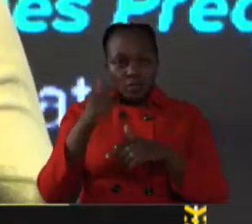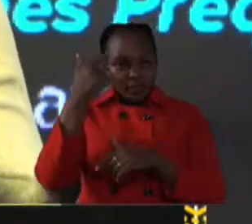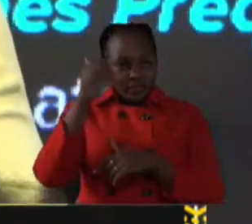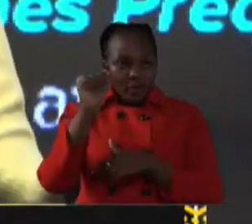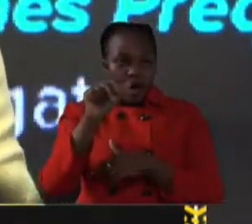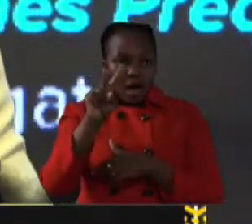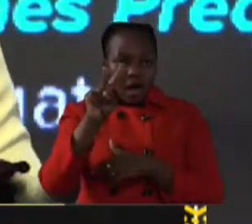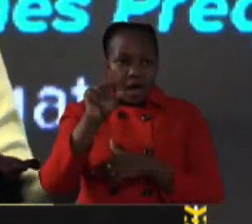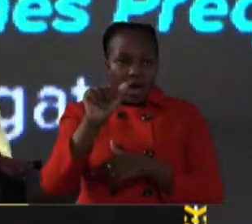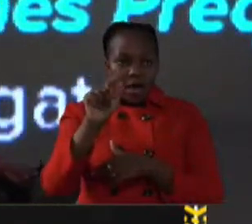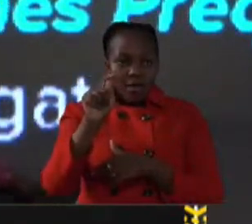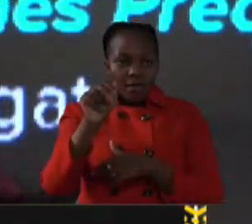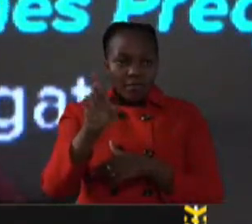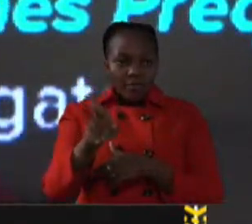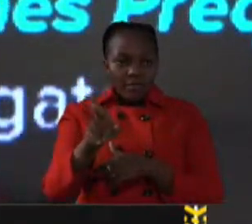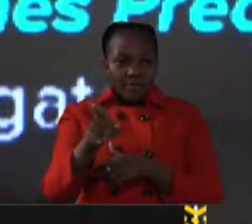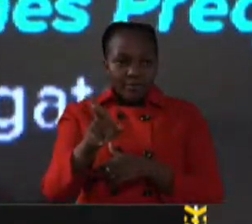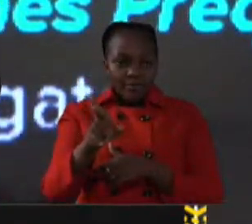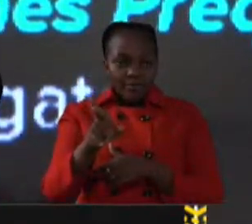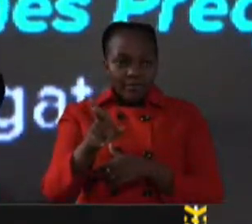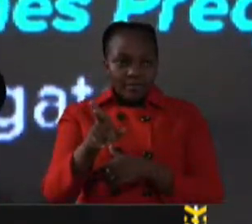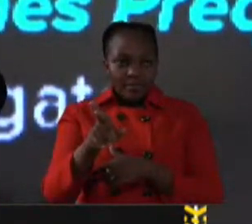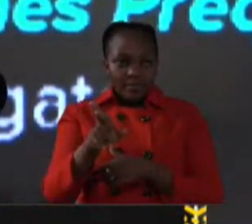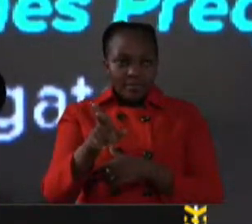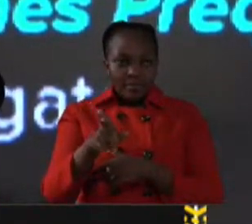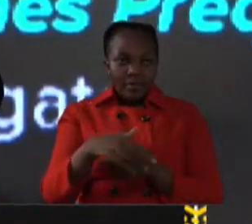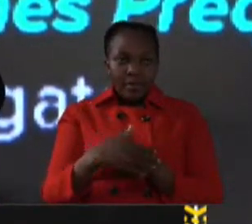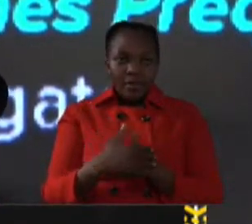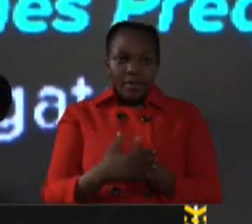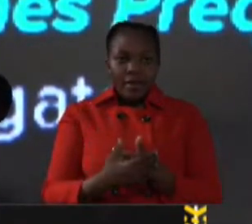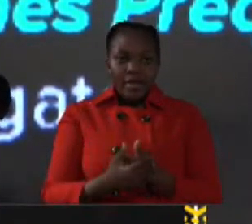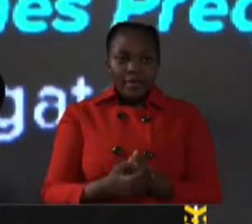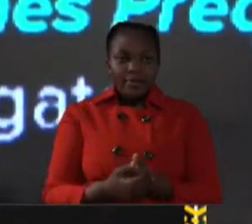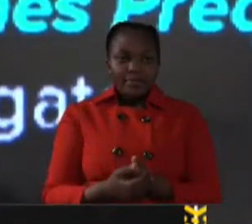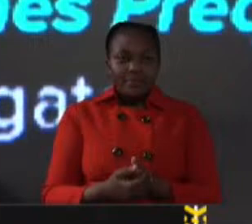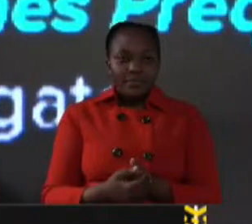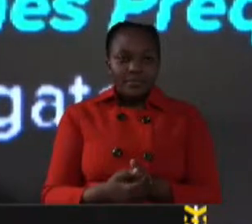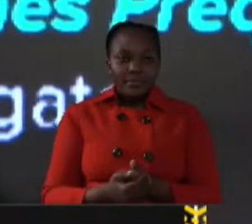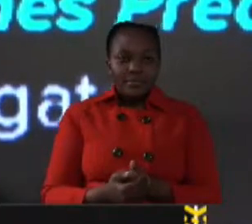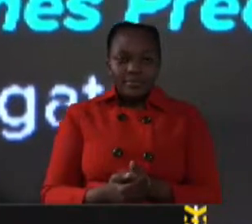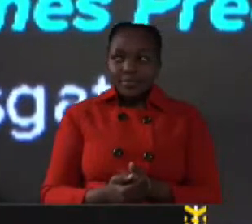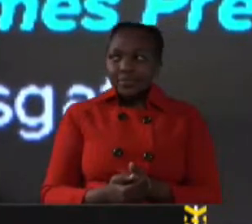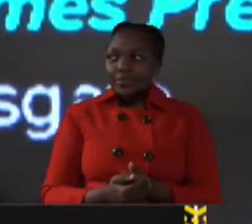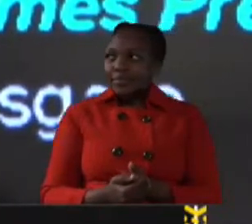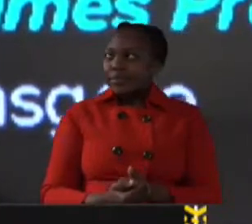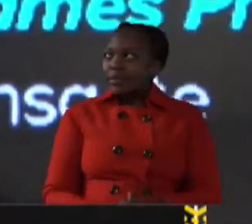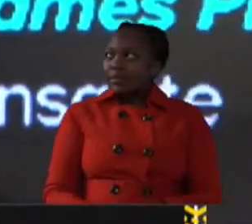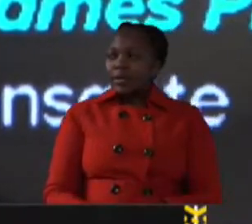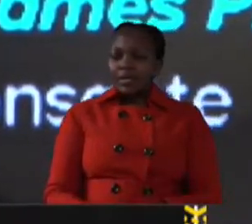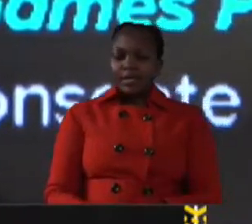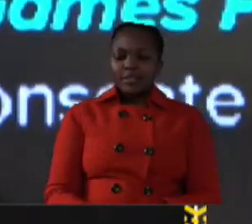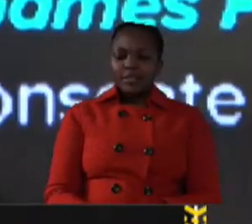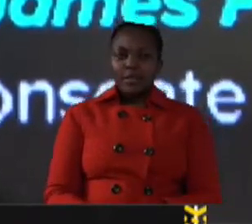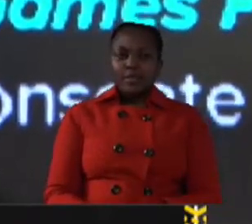just me. Oh, okay. I thought I was a nerd. That was close. Yeah, so